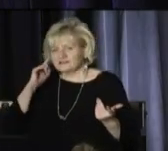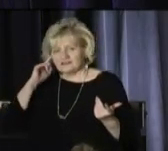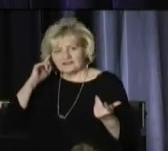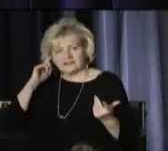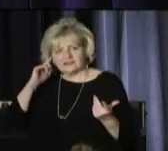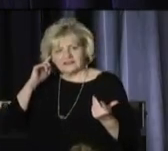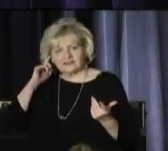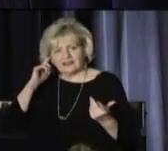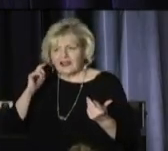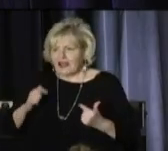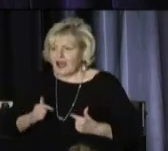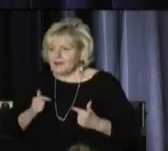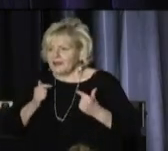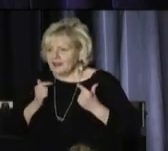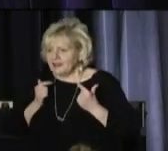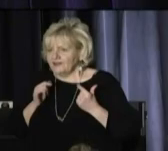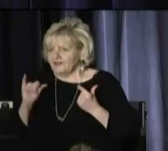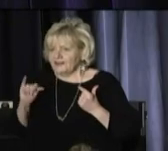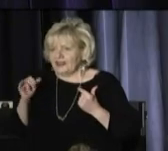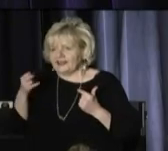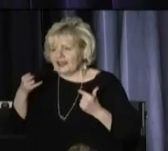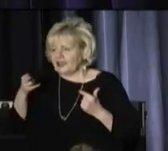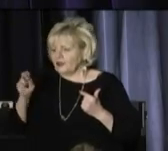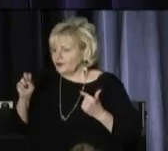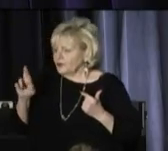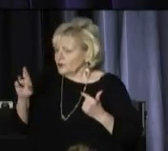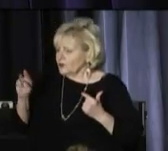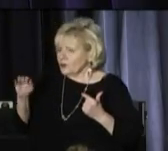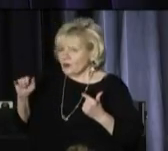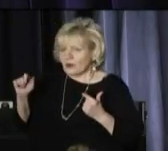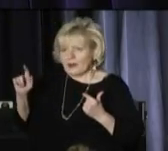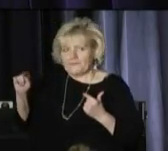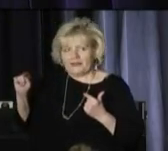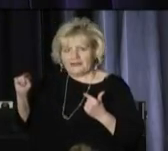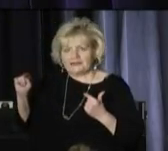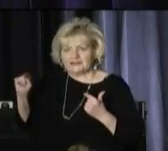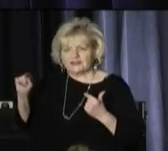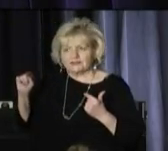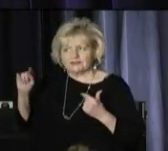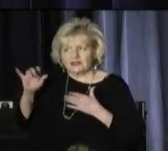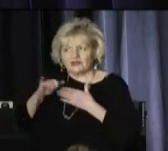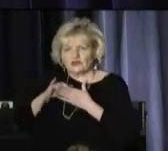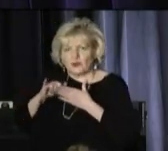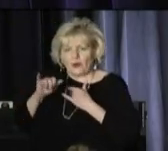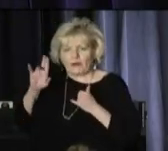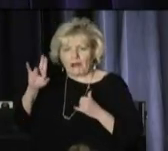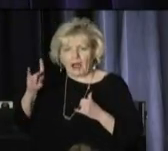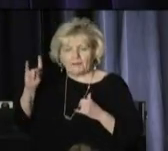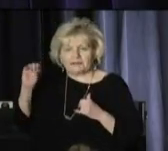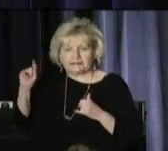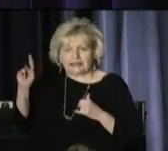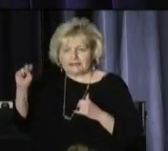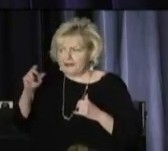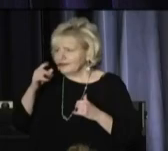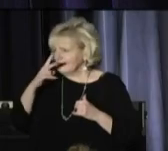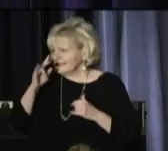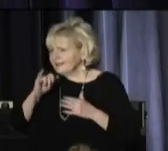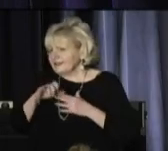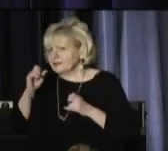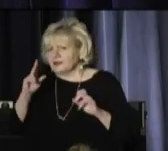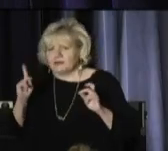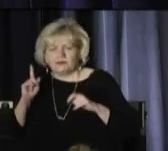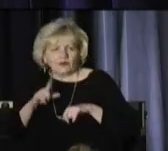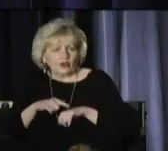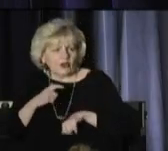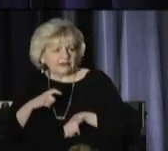living like a hermit in upstate New York. I haven't seen this many people in a long time. I'm so happy to be here too